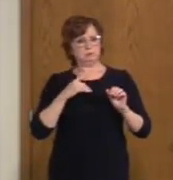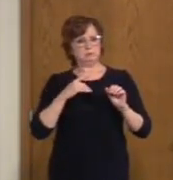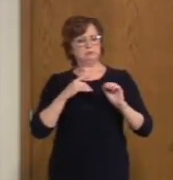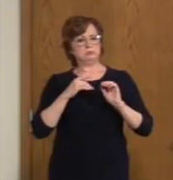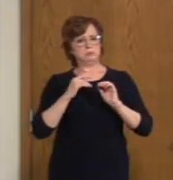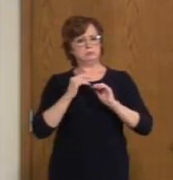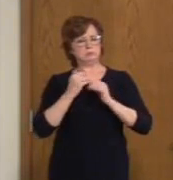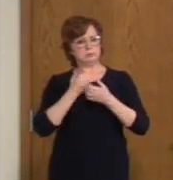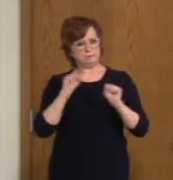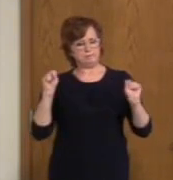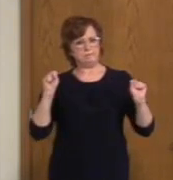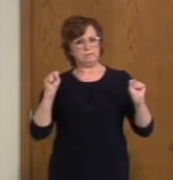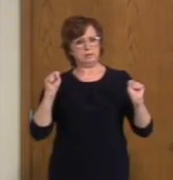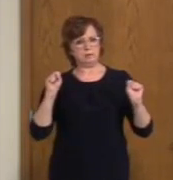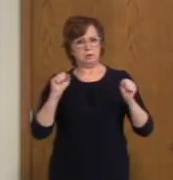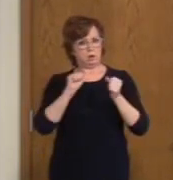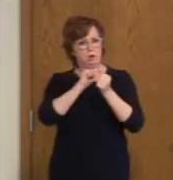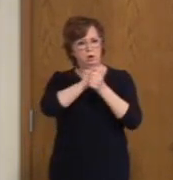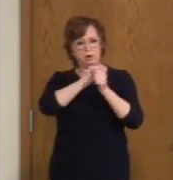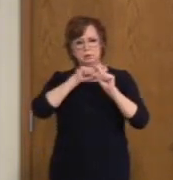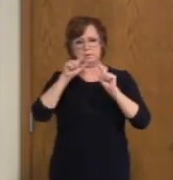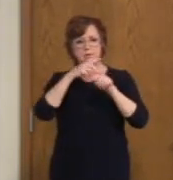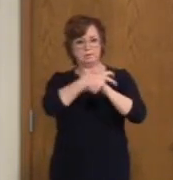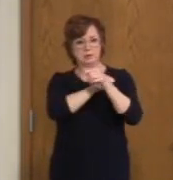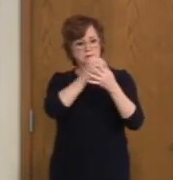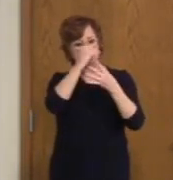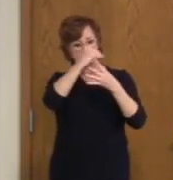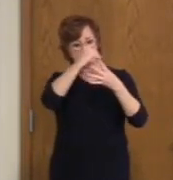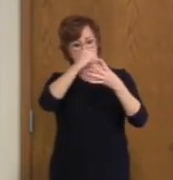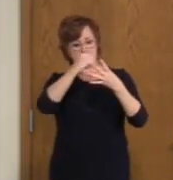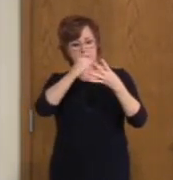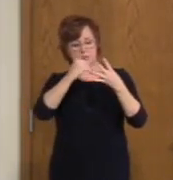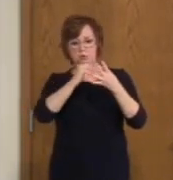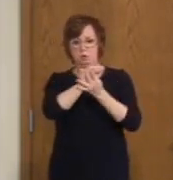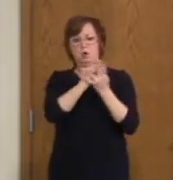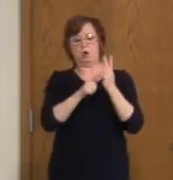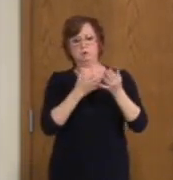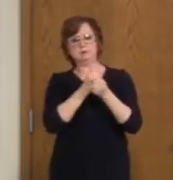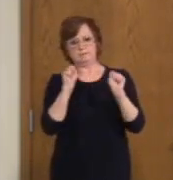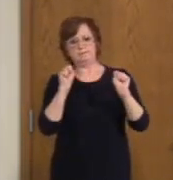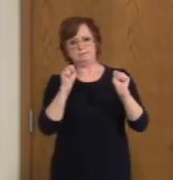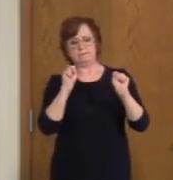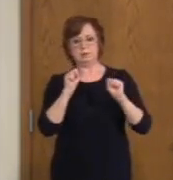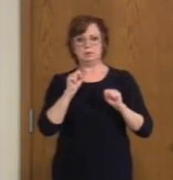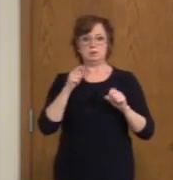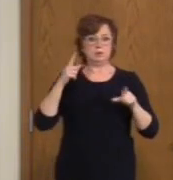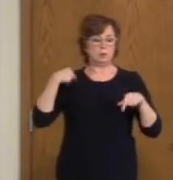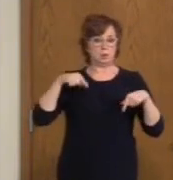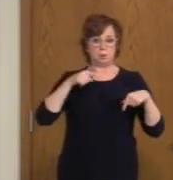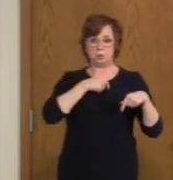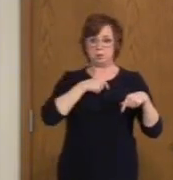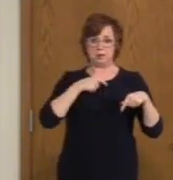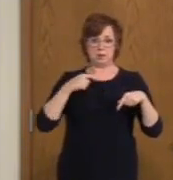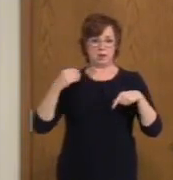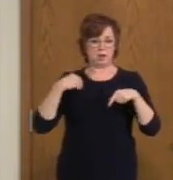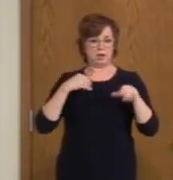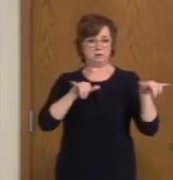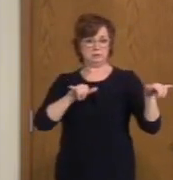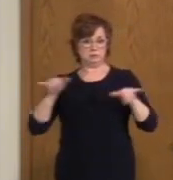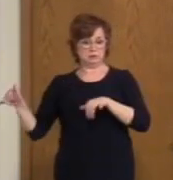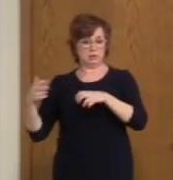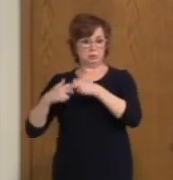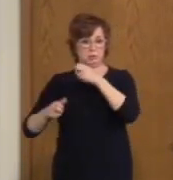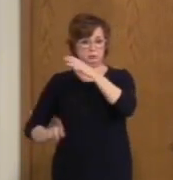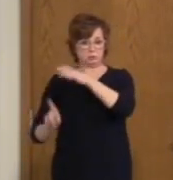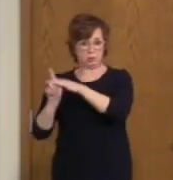vaccines, including AstraZeneca, remain very safe. We have not had any reports of adverse events as reported in Europe and Canada. But